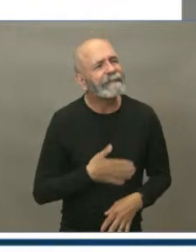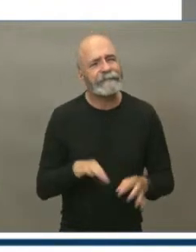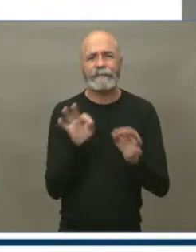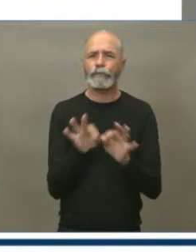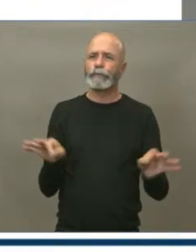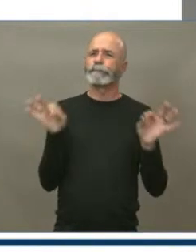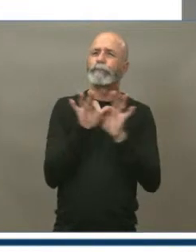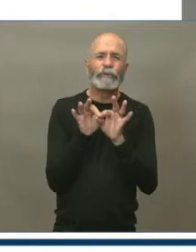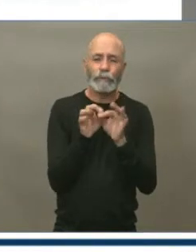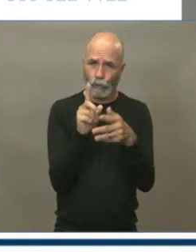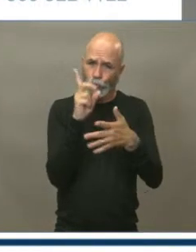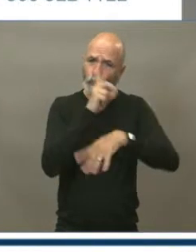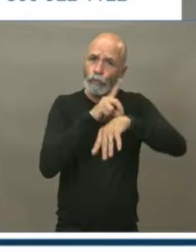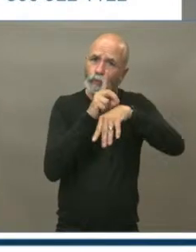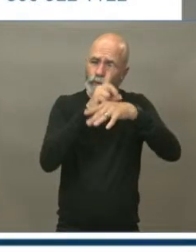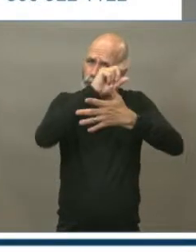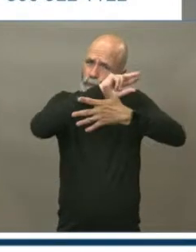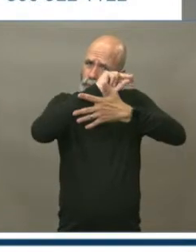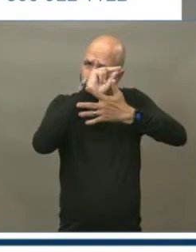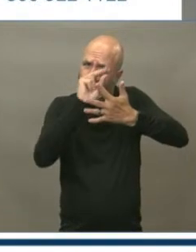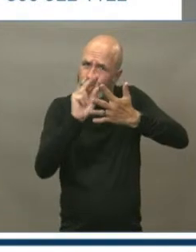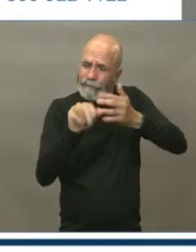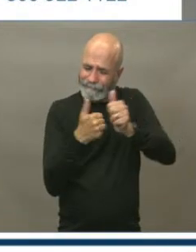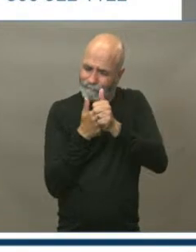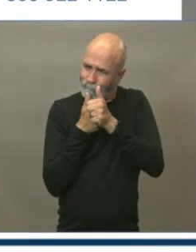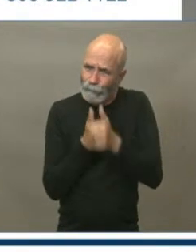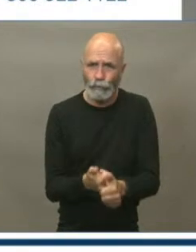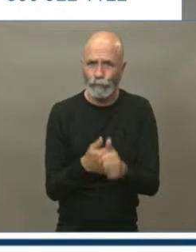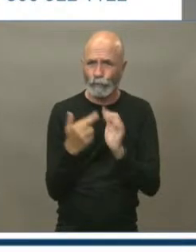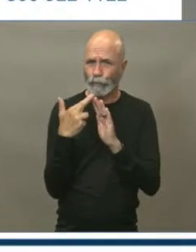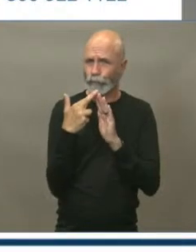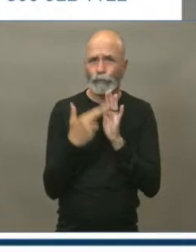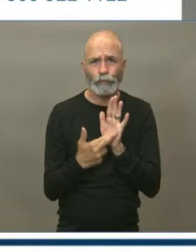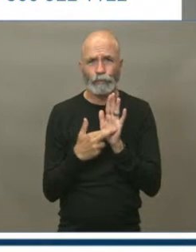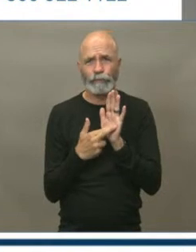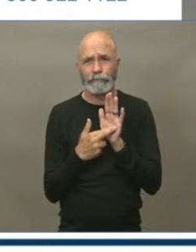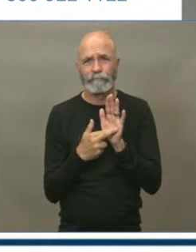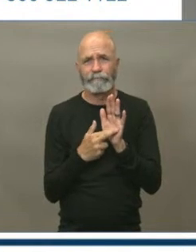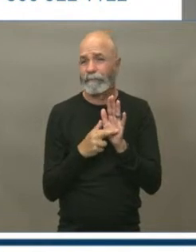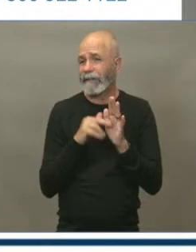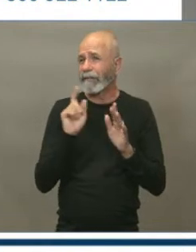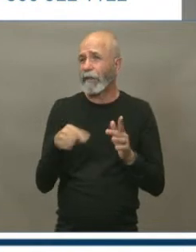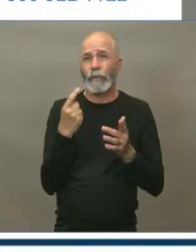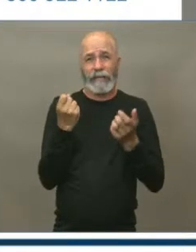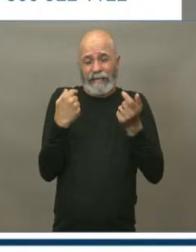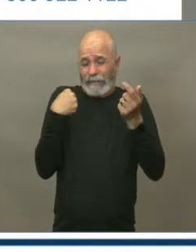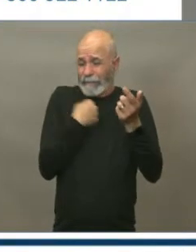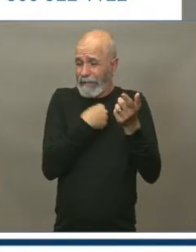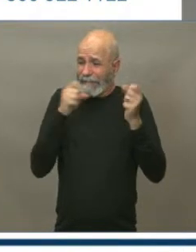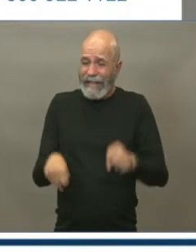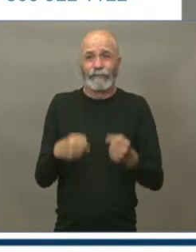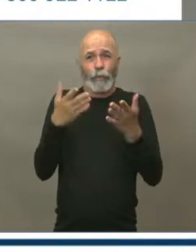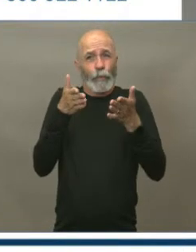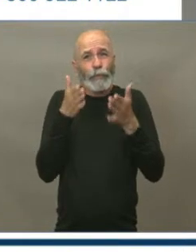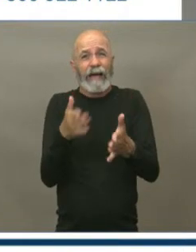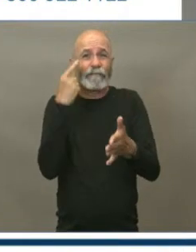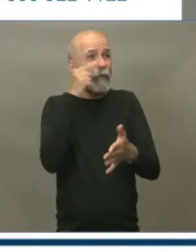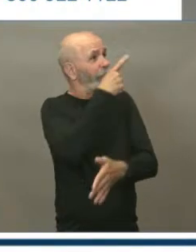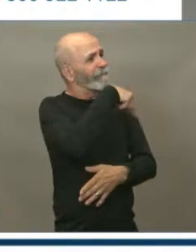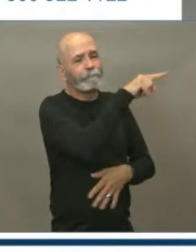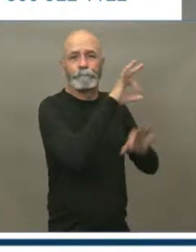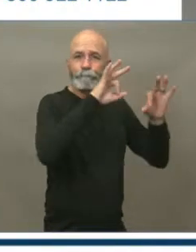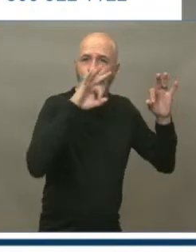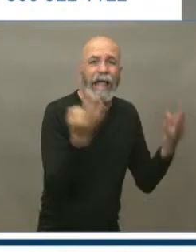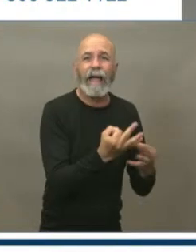you to do. It's the only way out. We owe it to the people fighting for their lives, their families, and